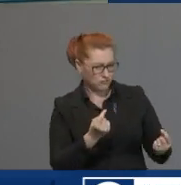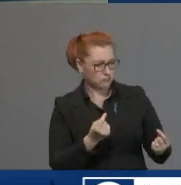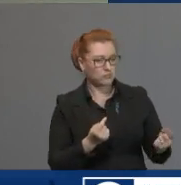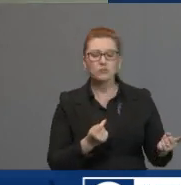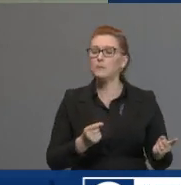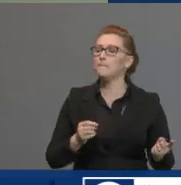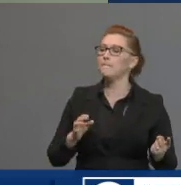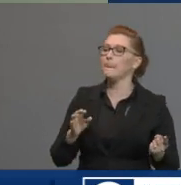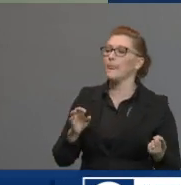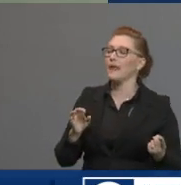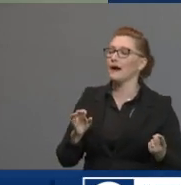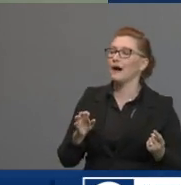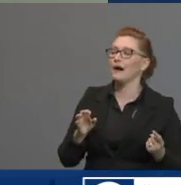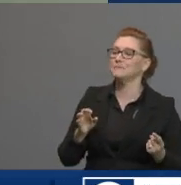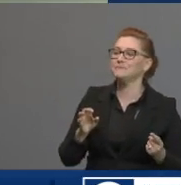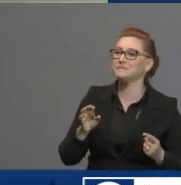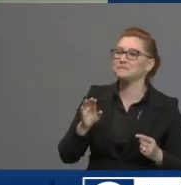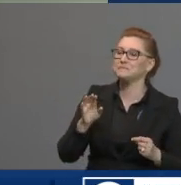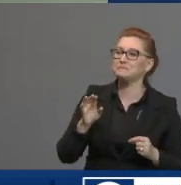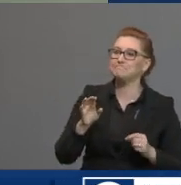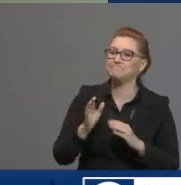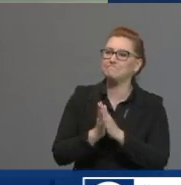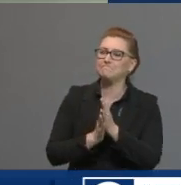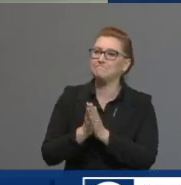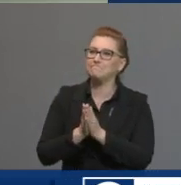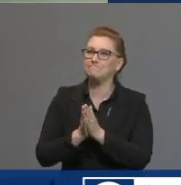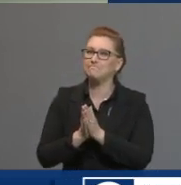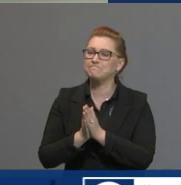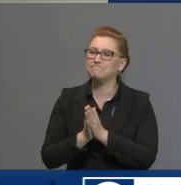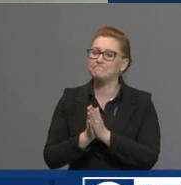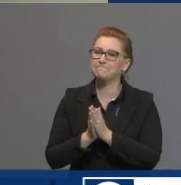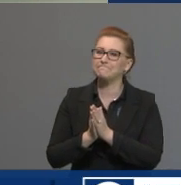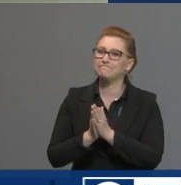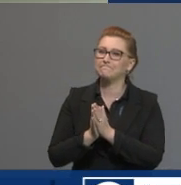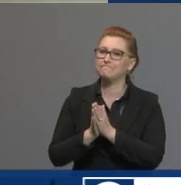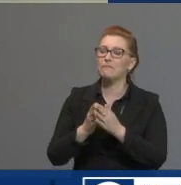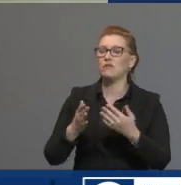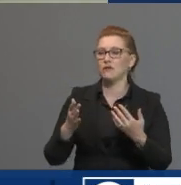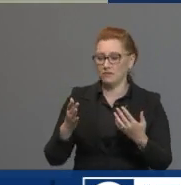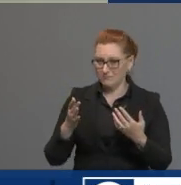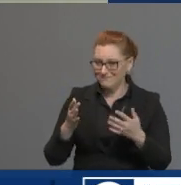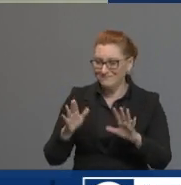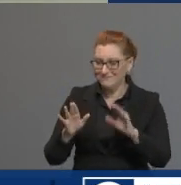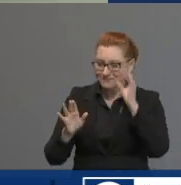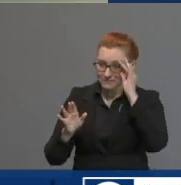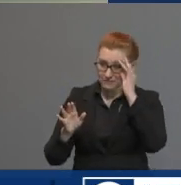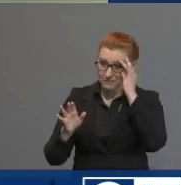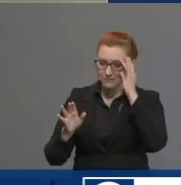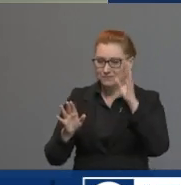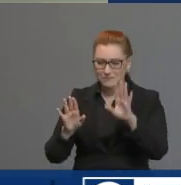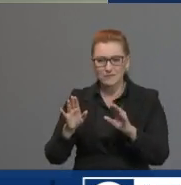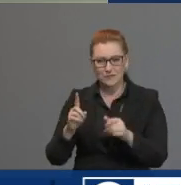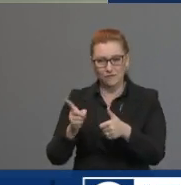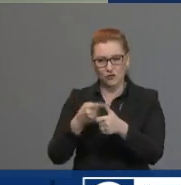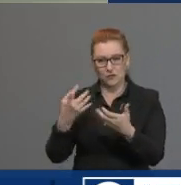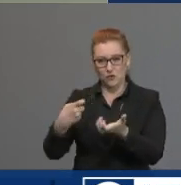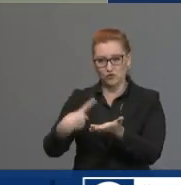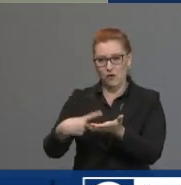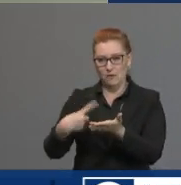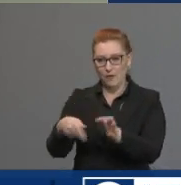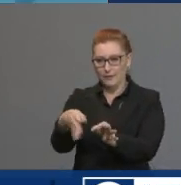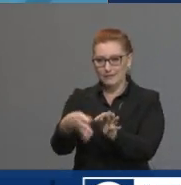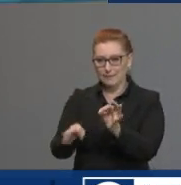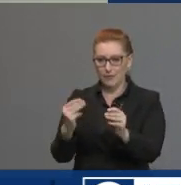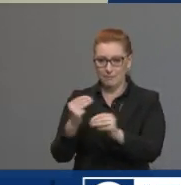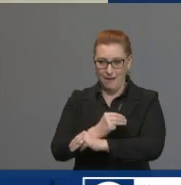So, Rachel, I would want to address the math, just the simple arithmetic